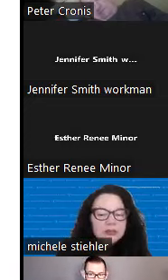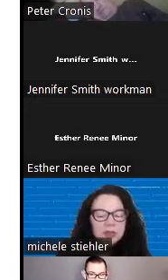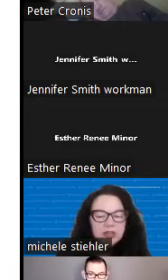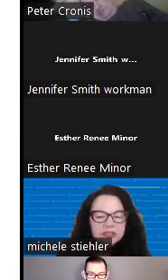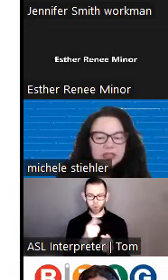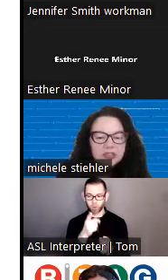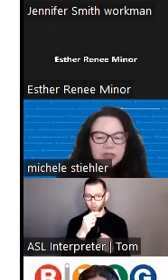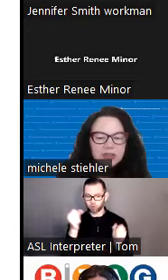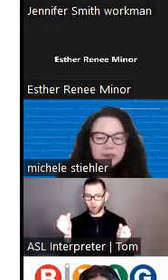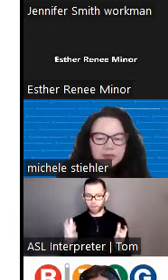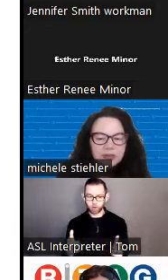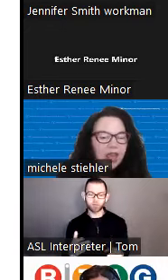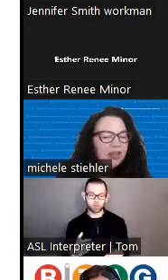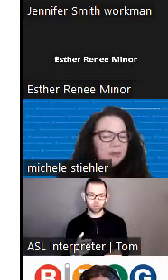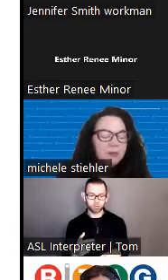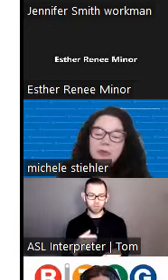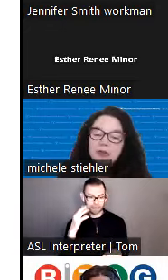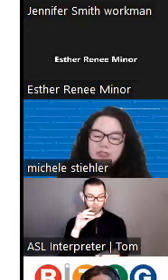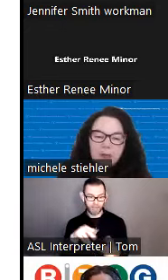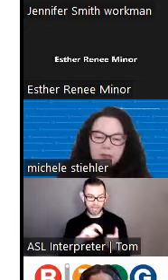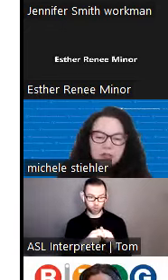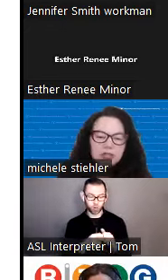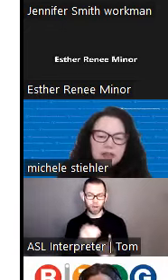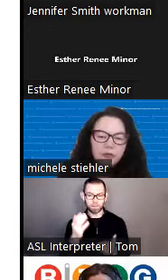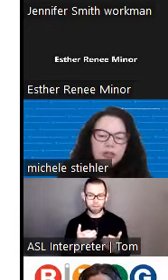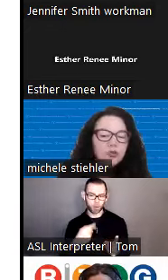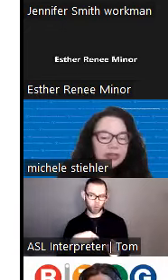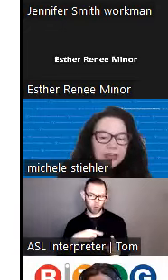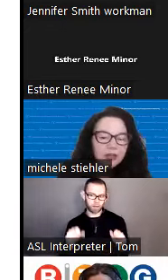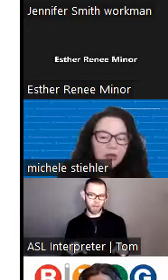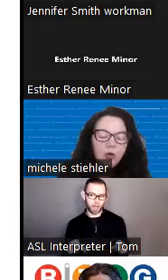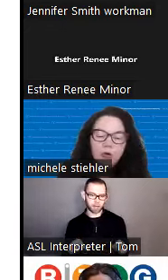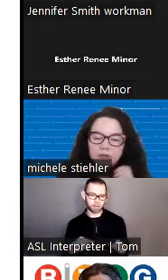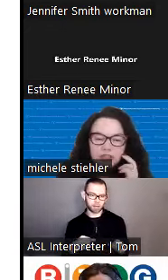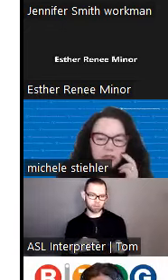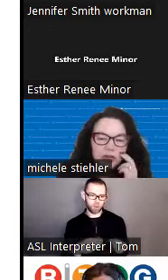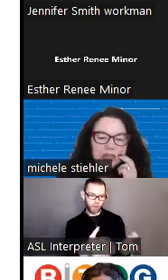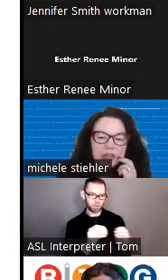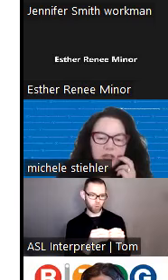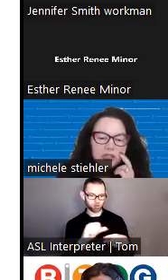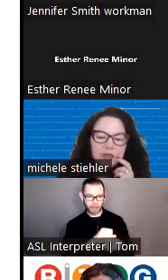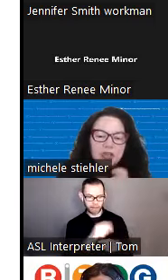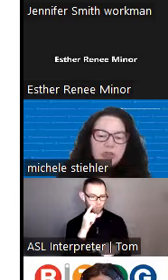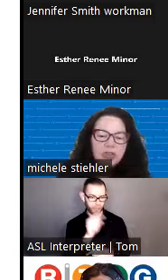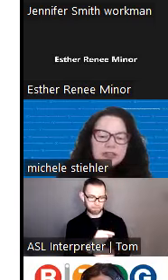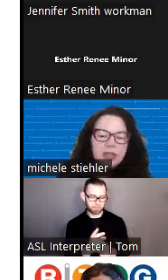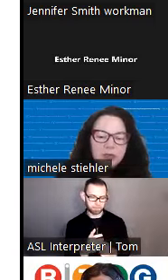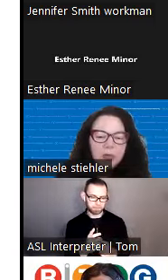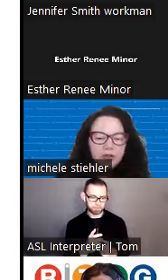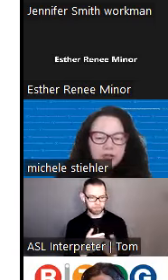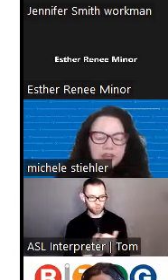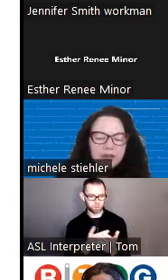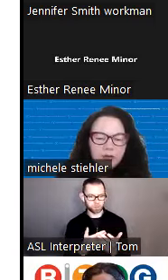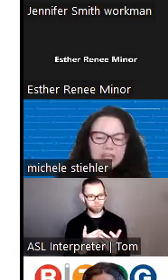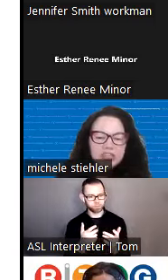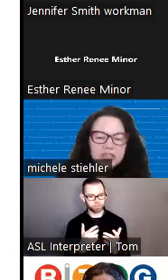that experienced an issue with the lift. And maybe there's an opportunity for training or refresher training. So I really would like to be able to